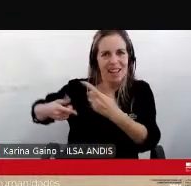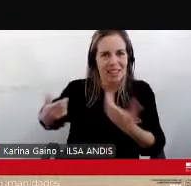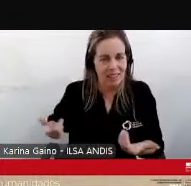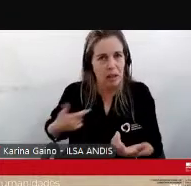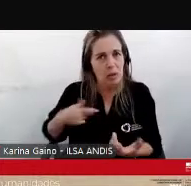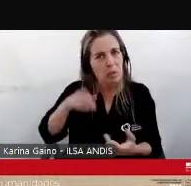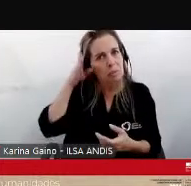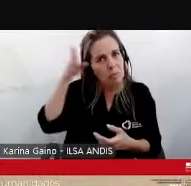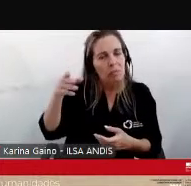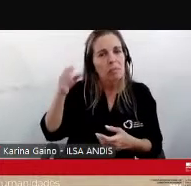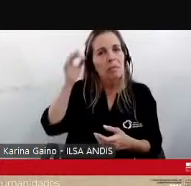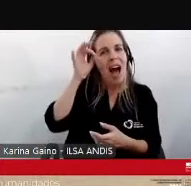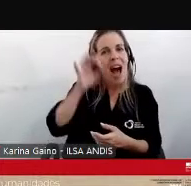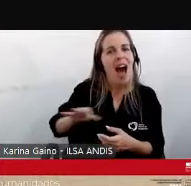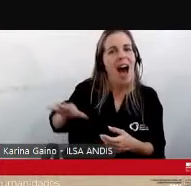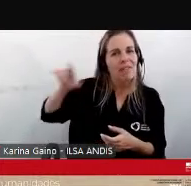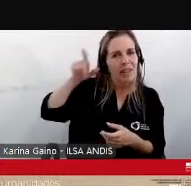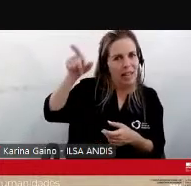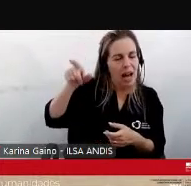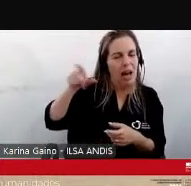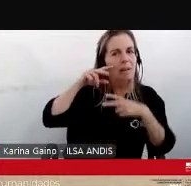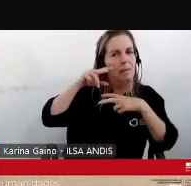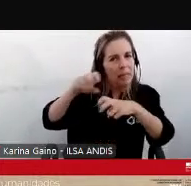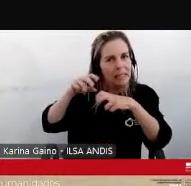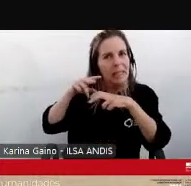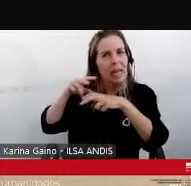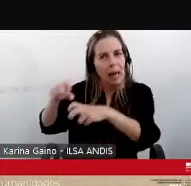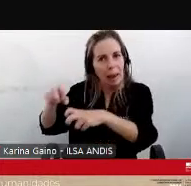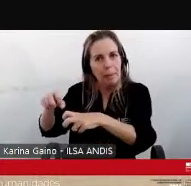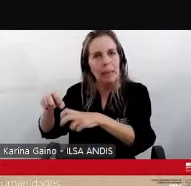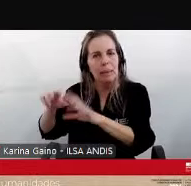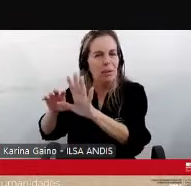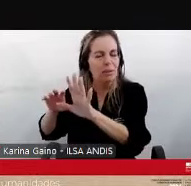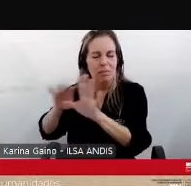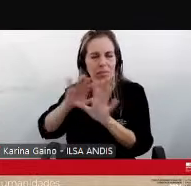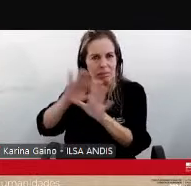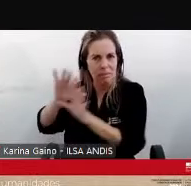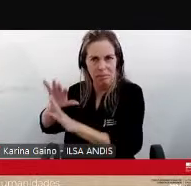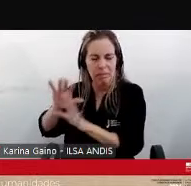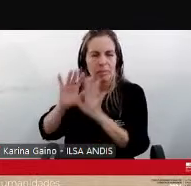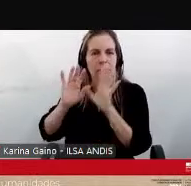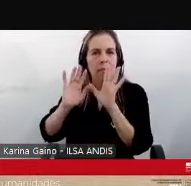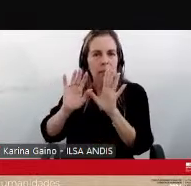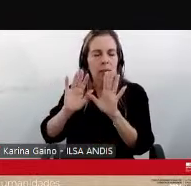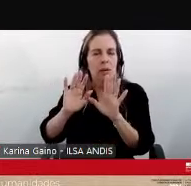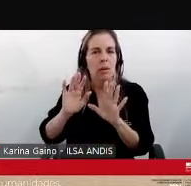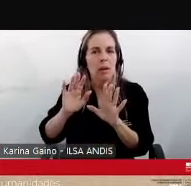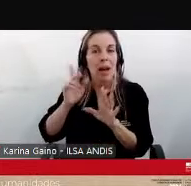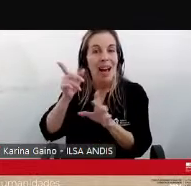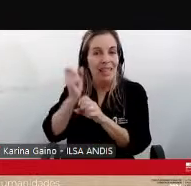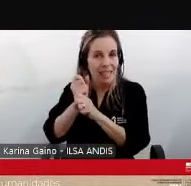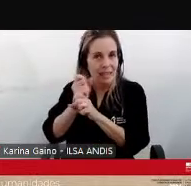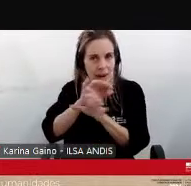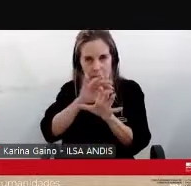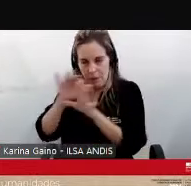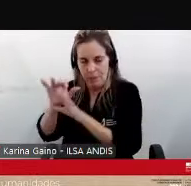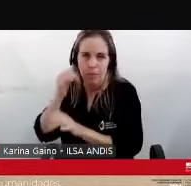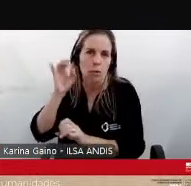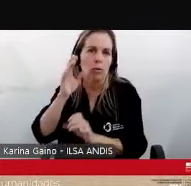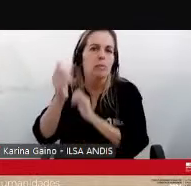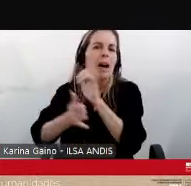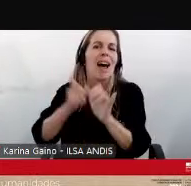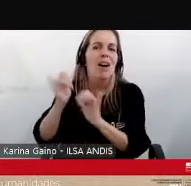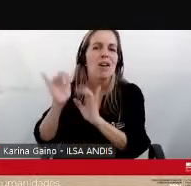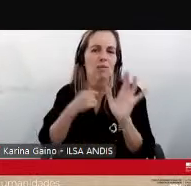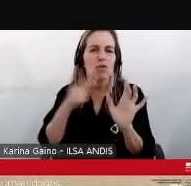going to be touching on that work, just too broad to generalize across the world. But we do see this kind